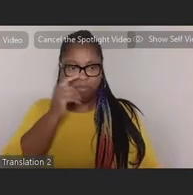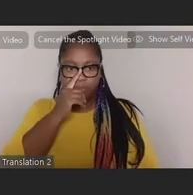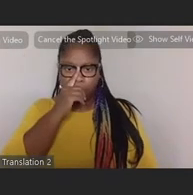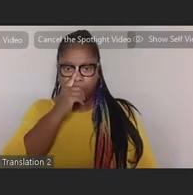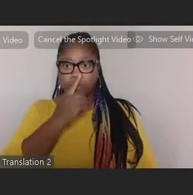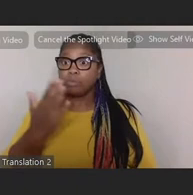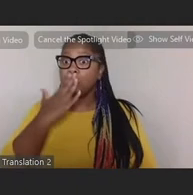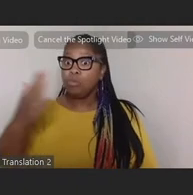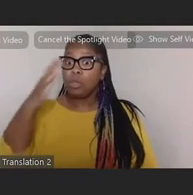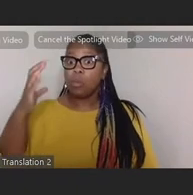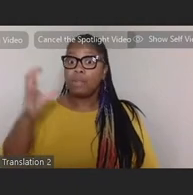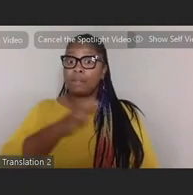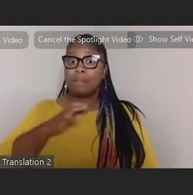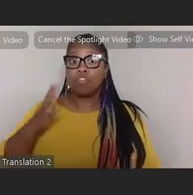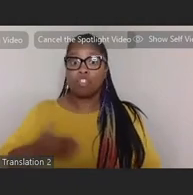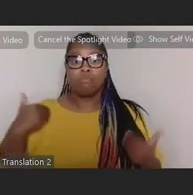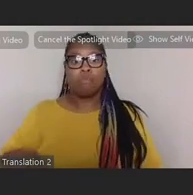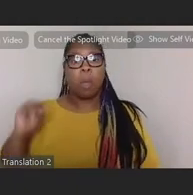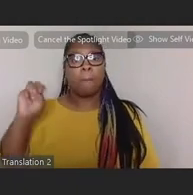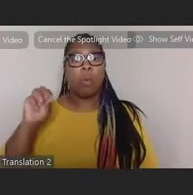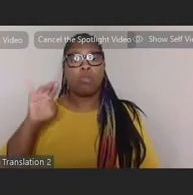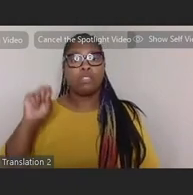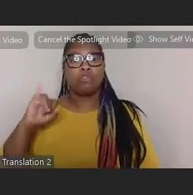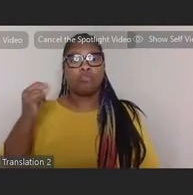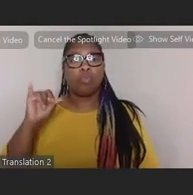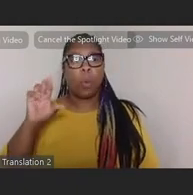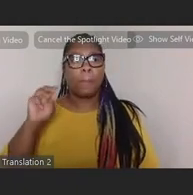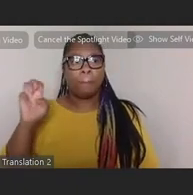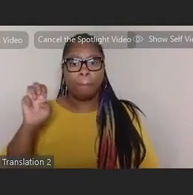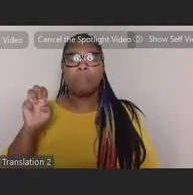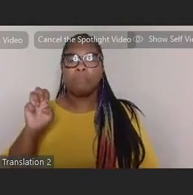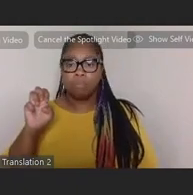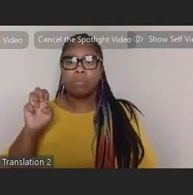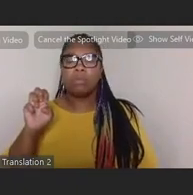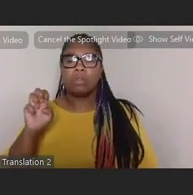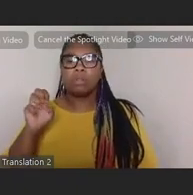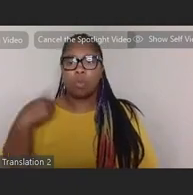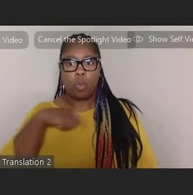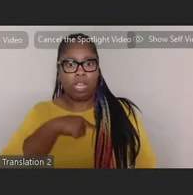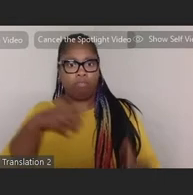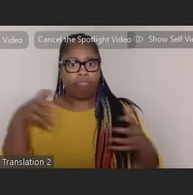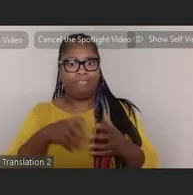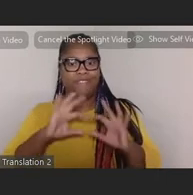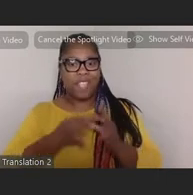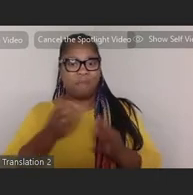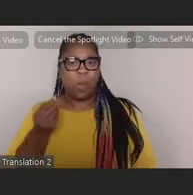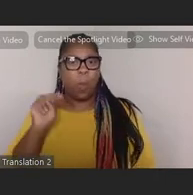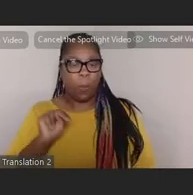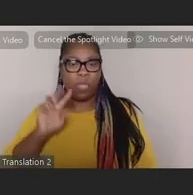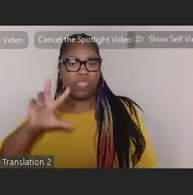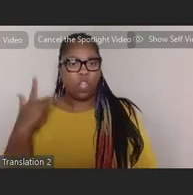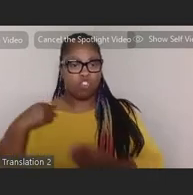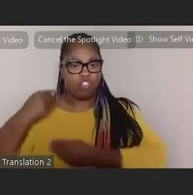Good morning, Commissioner. I am Morris Jerome here on behalf of JEMB Realty. We are a family-owned, third-generation real